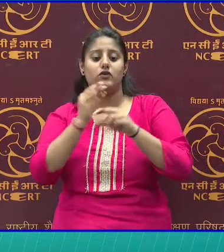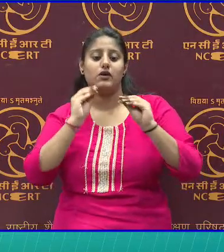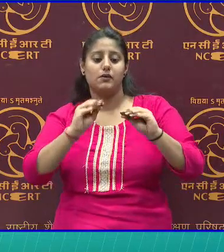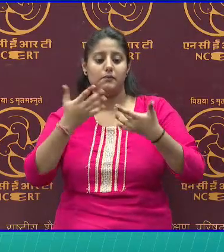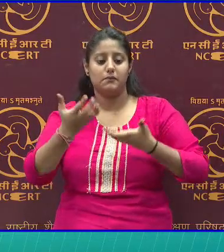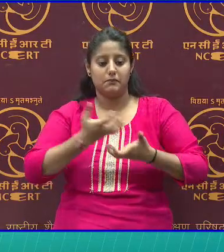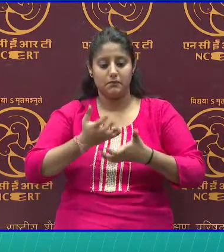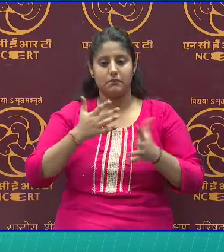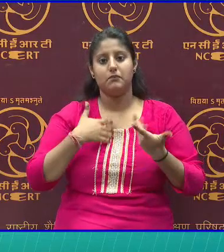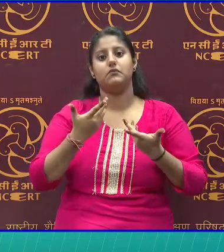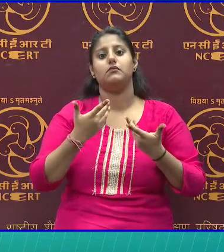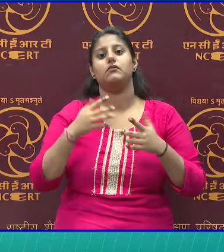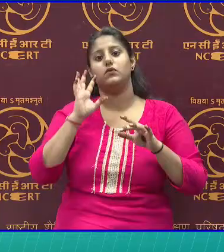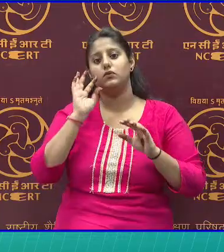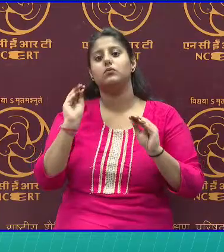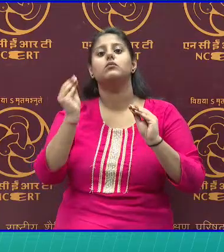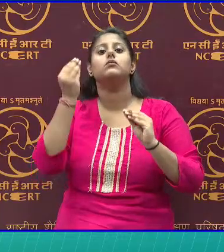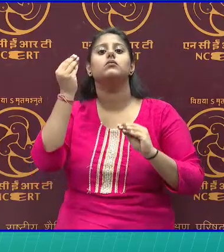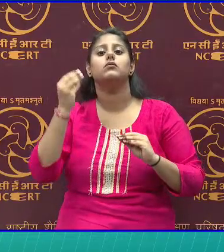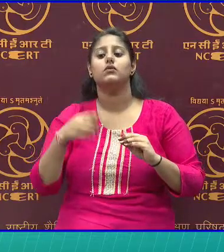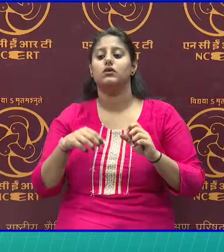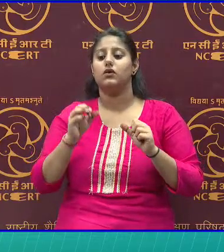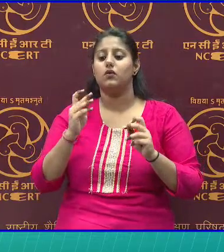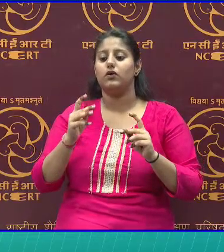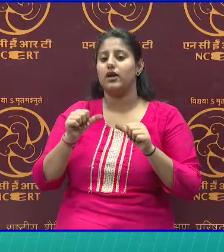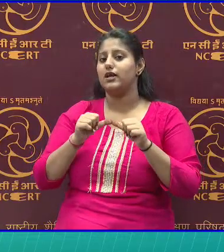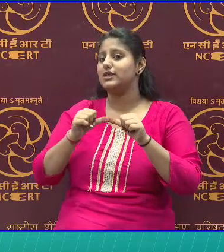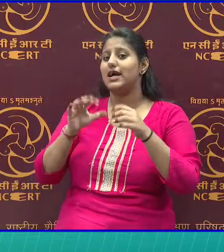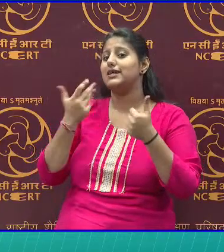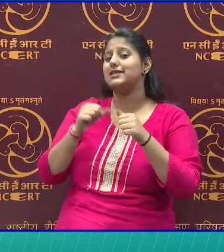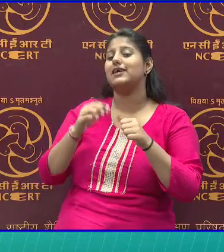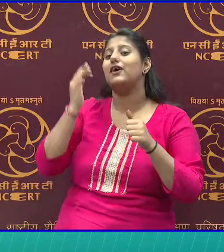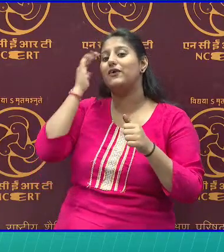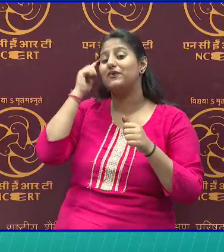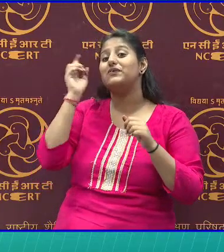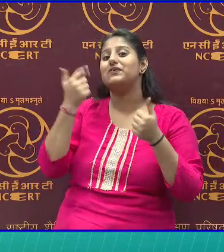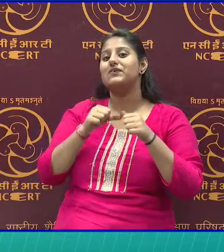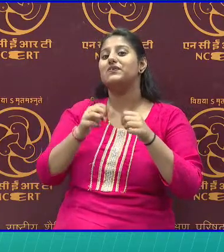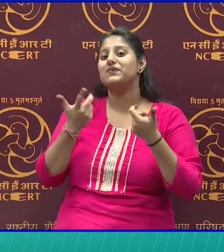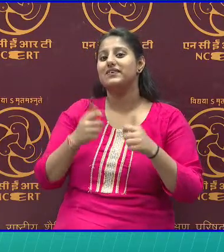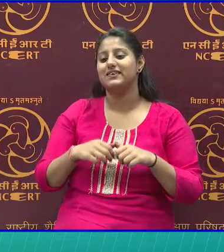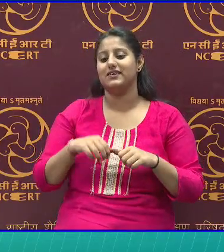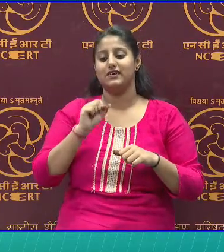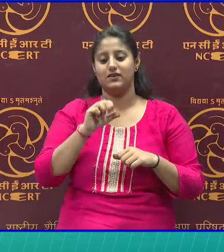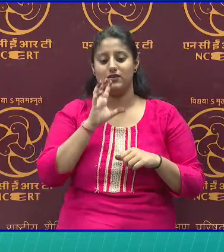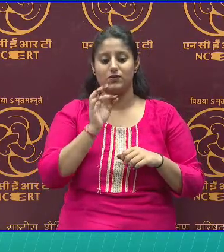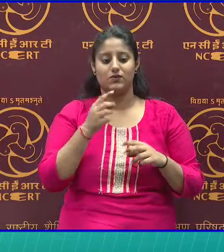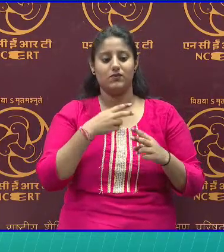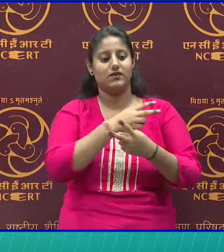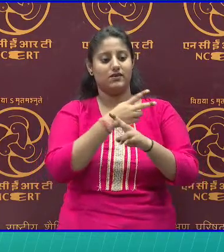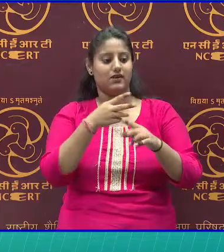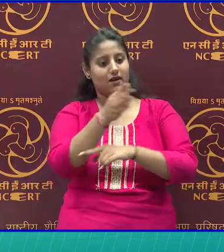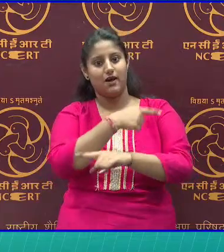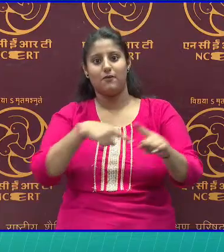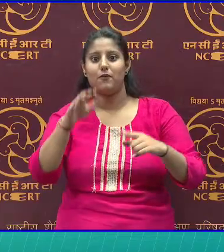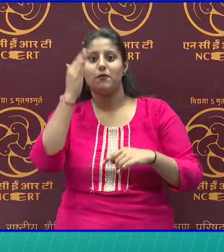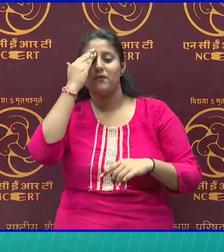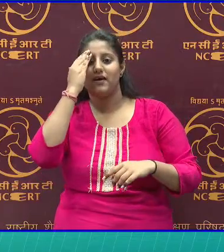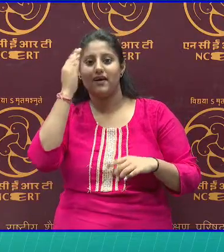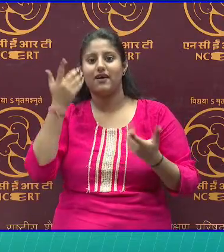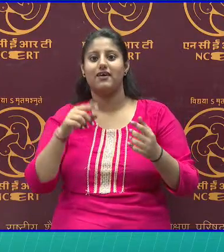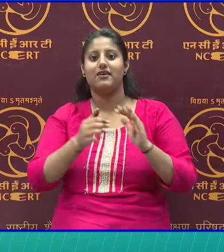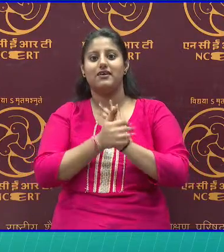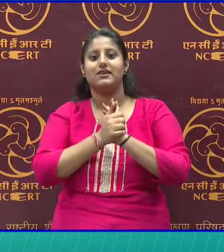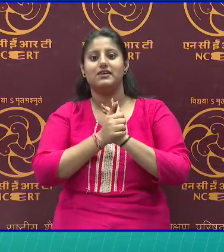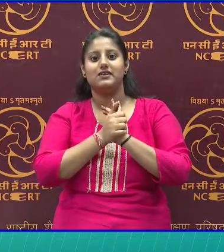can bring in what different is elements. the suggested answer for that? Yes, yeah, of course, everybody should know how to go. It's a skill